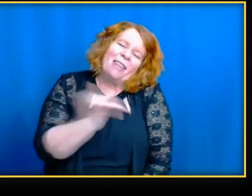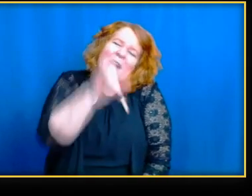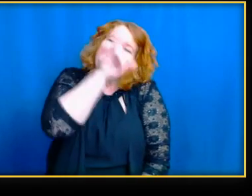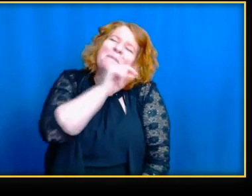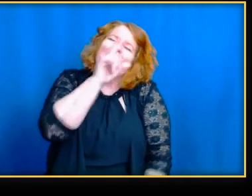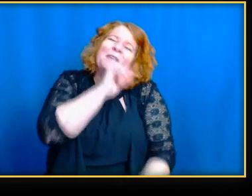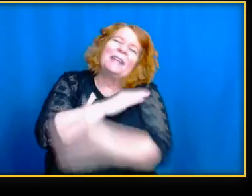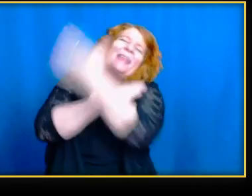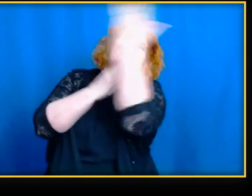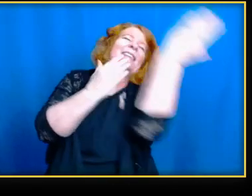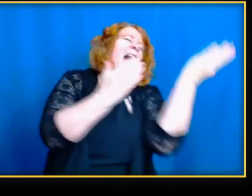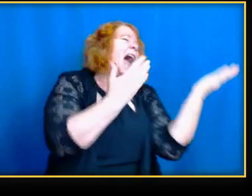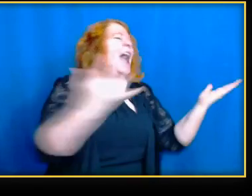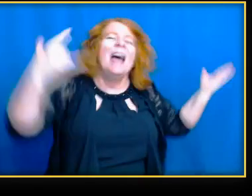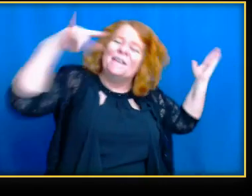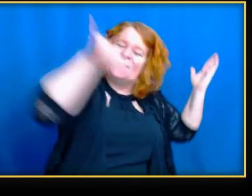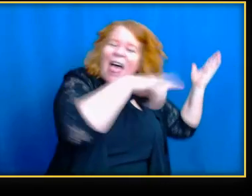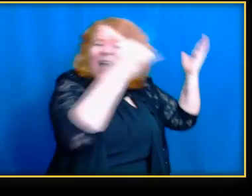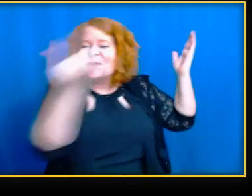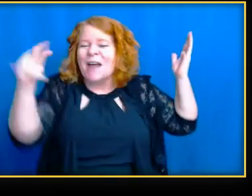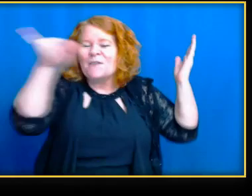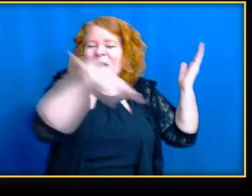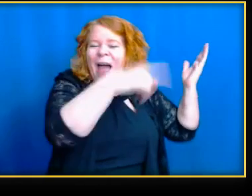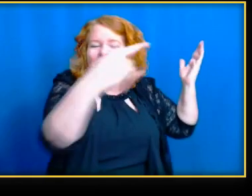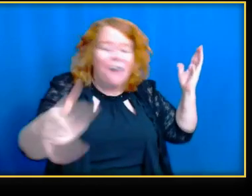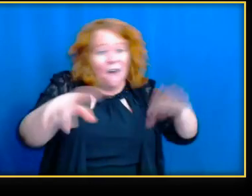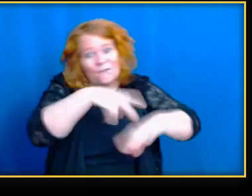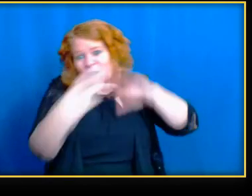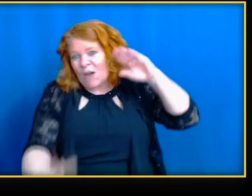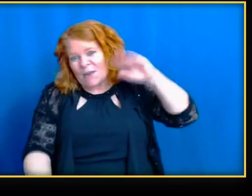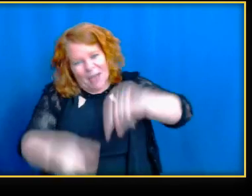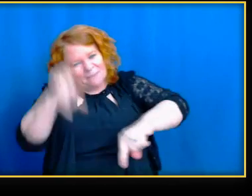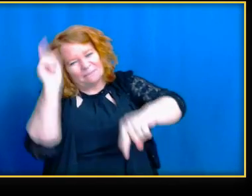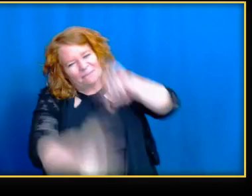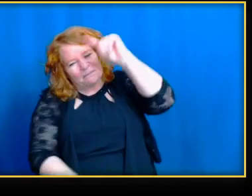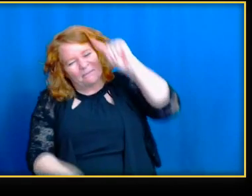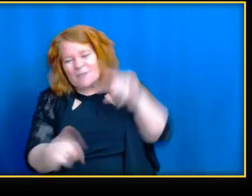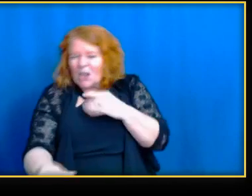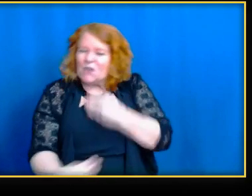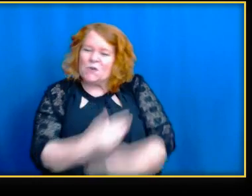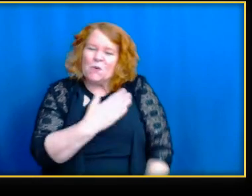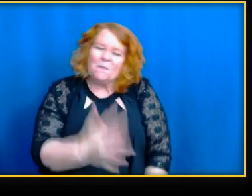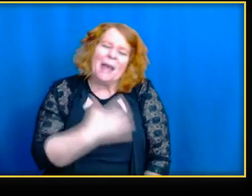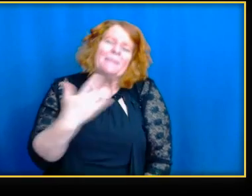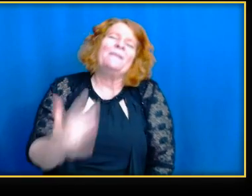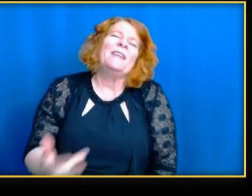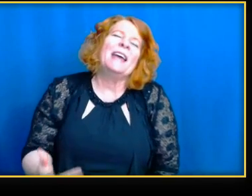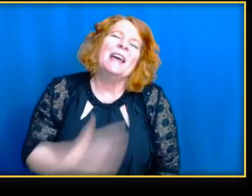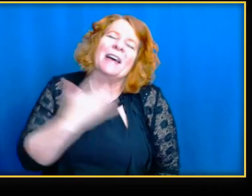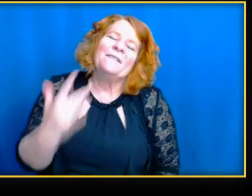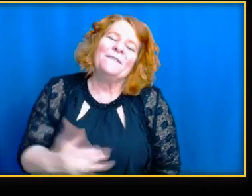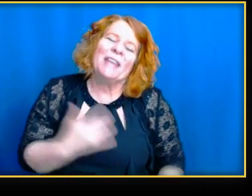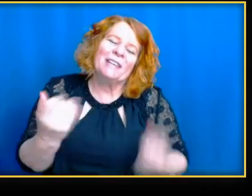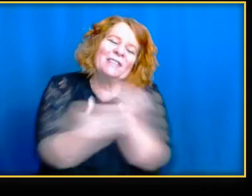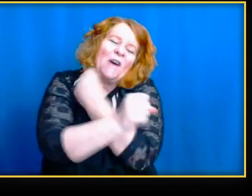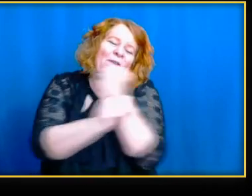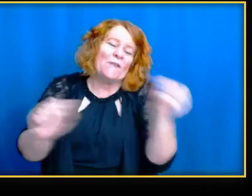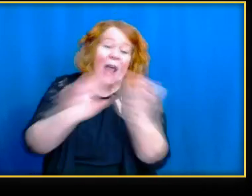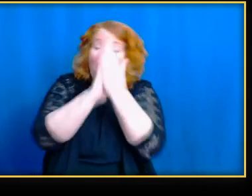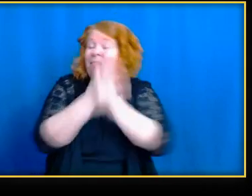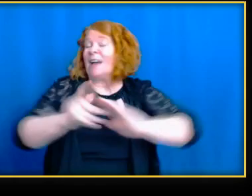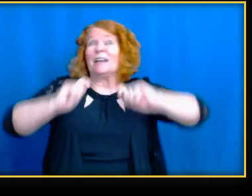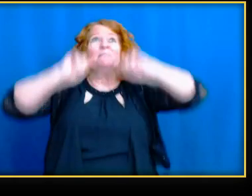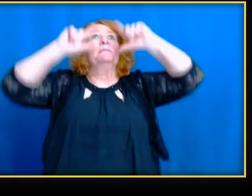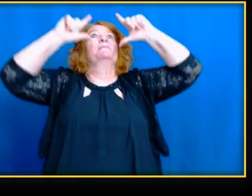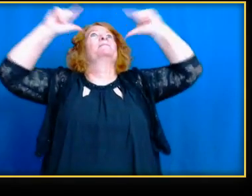fly round and round and I can't fall down. You make me feel so free, like I just came awake, not